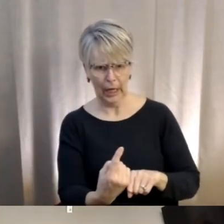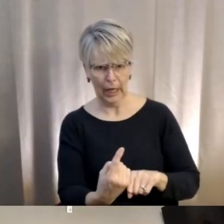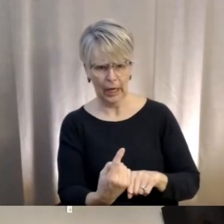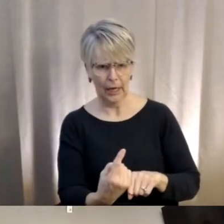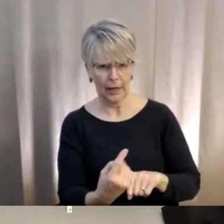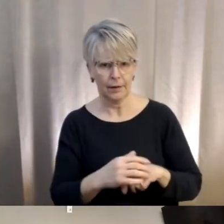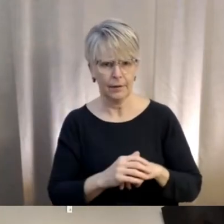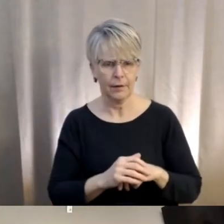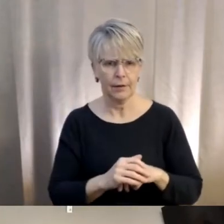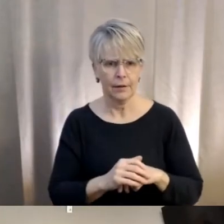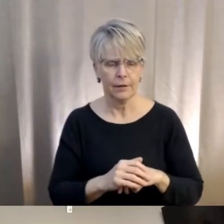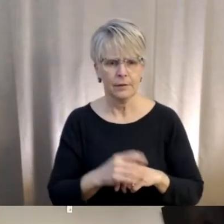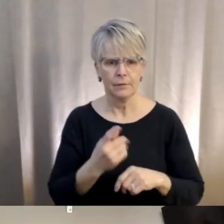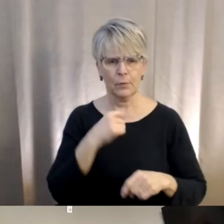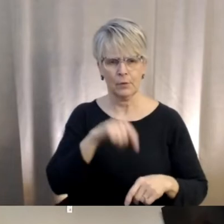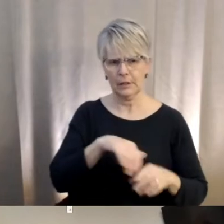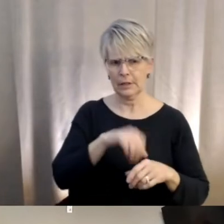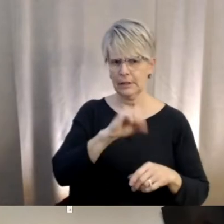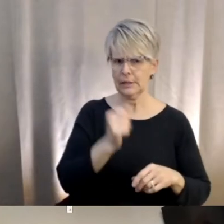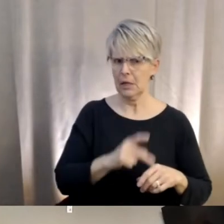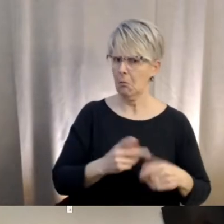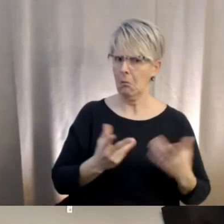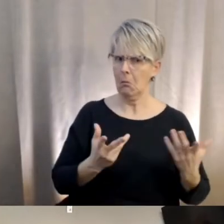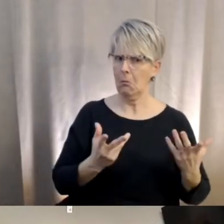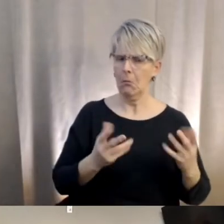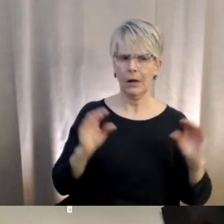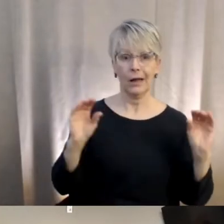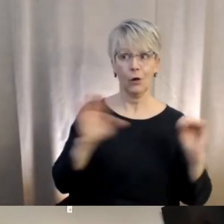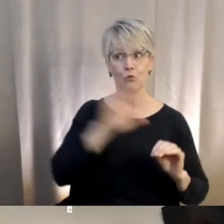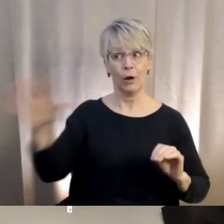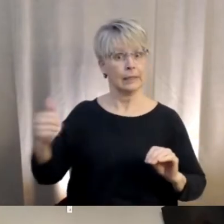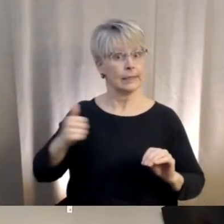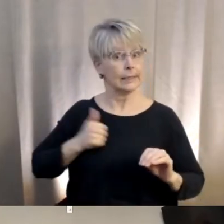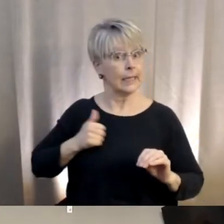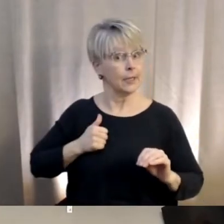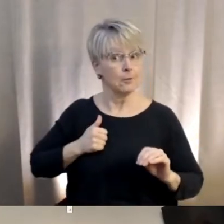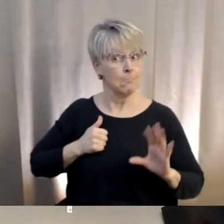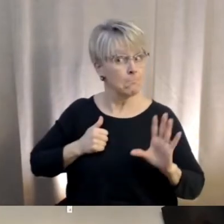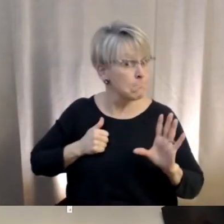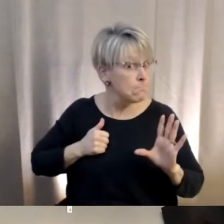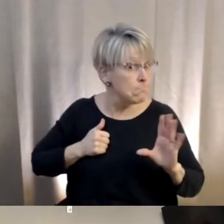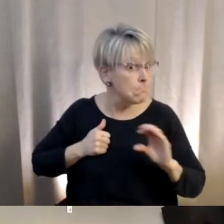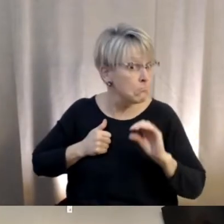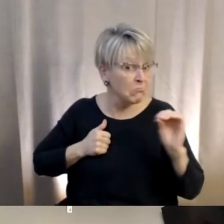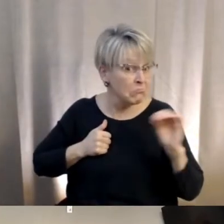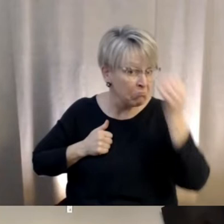I live in Saskatchewan, and none that we know across Canada that have reached out specifically. We've done a couple